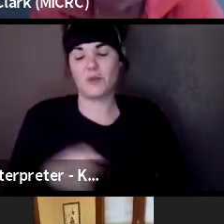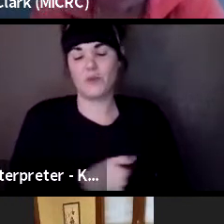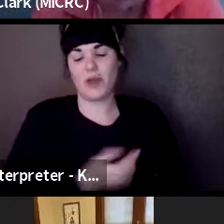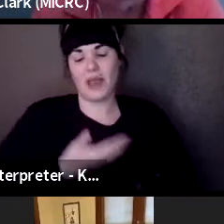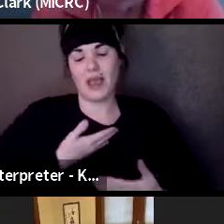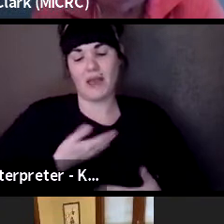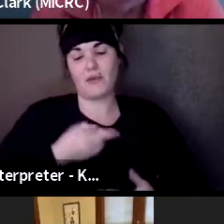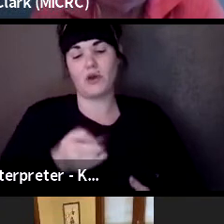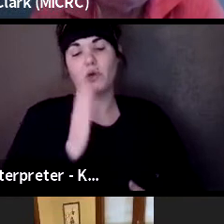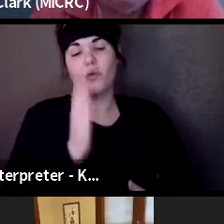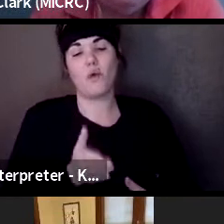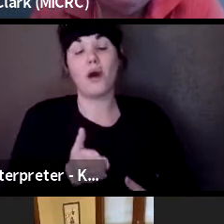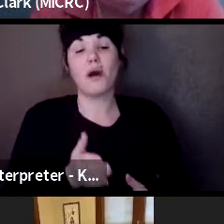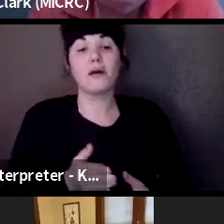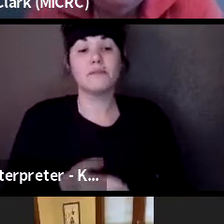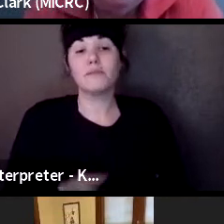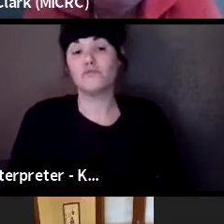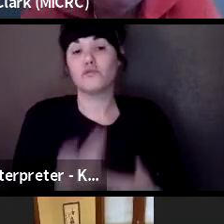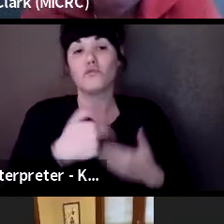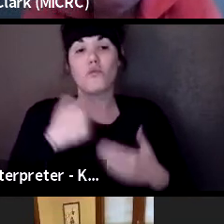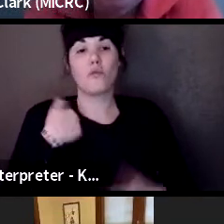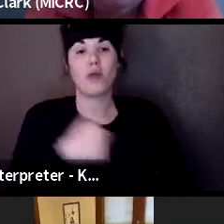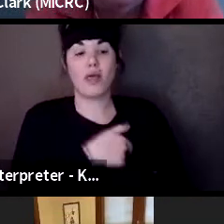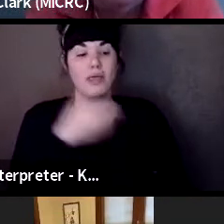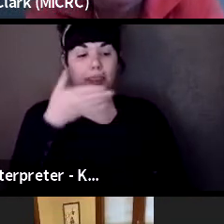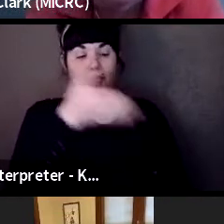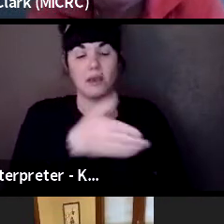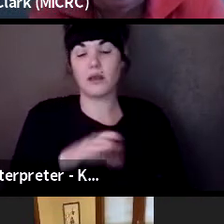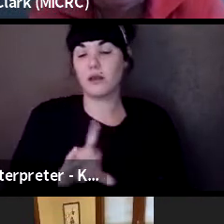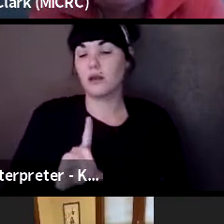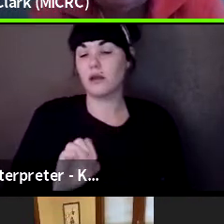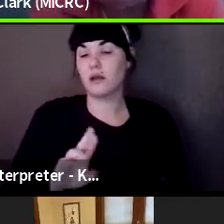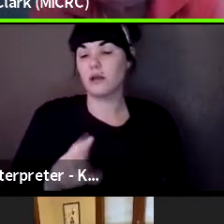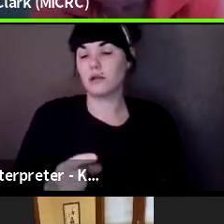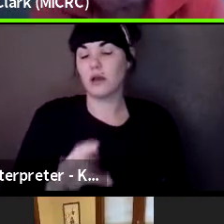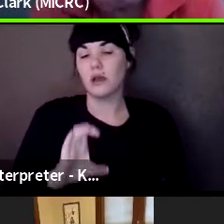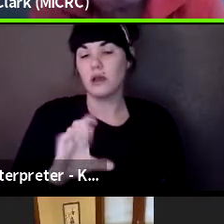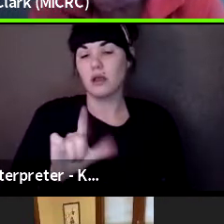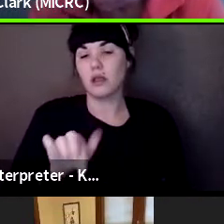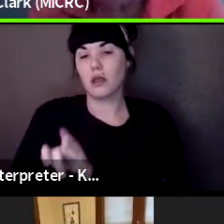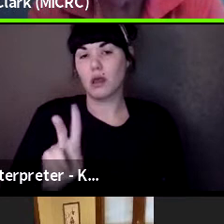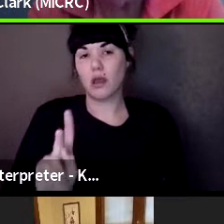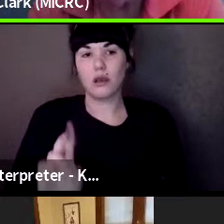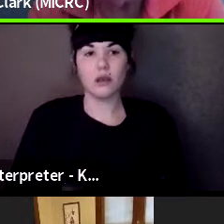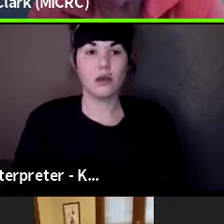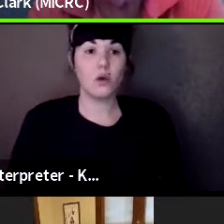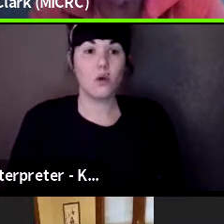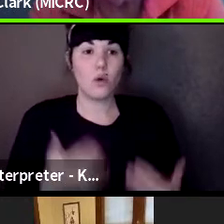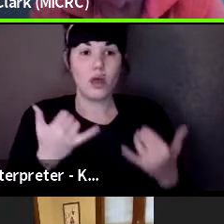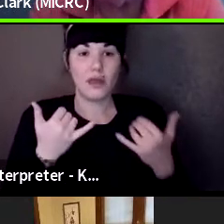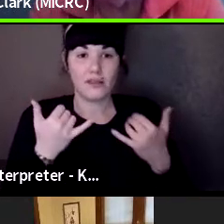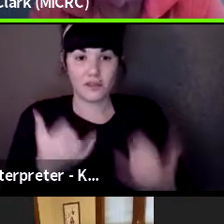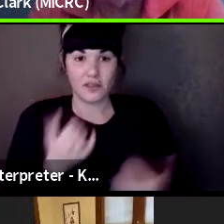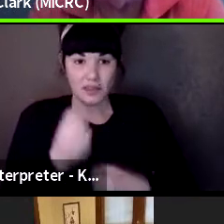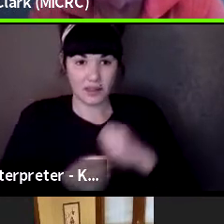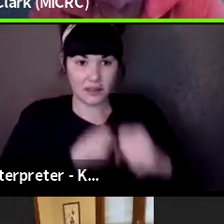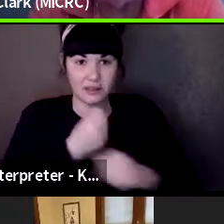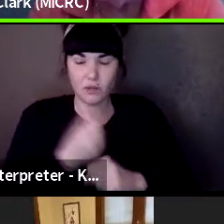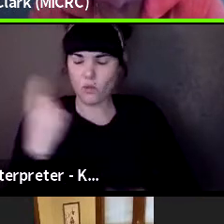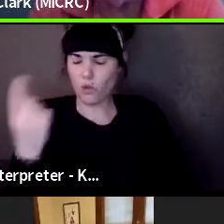Doug Clark, how about you? Well, this time of year, I always get excited about the Kentucky Derby, and that's coming up